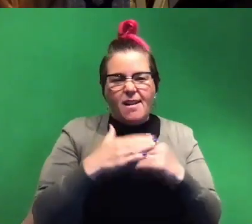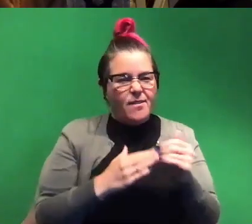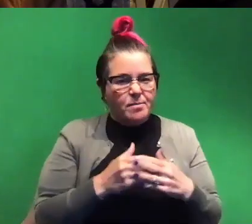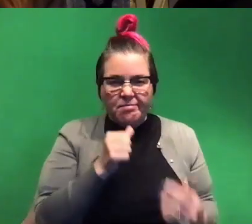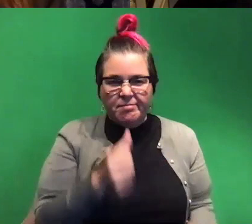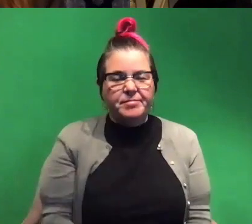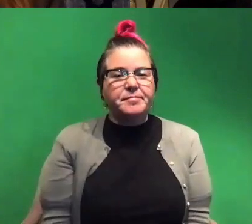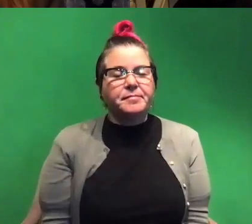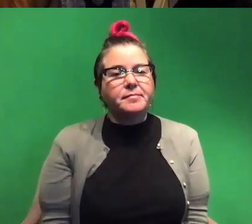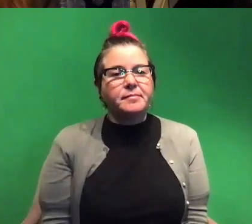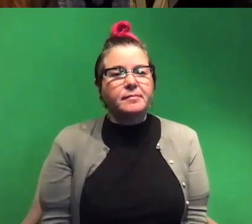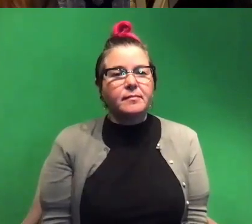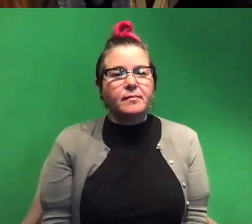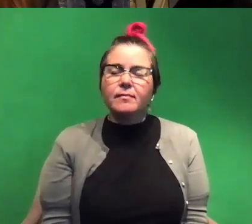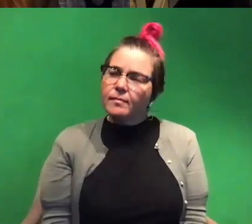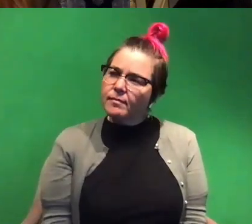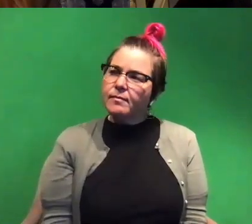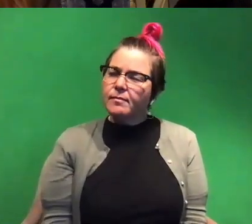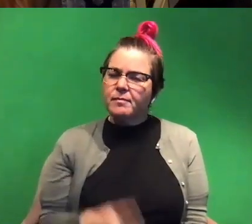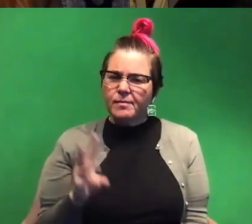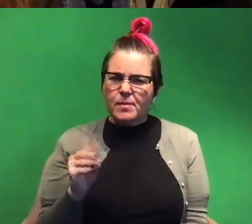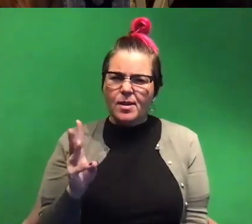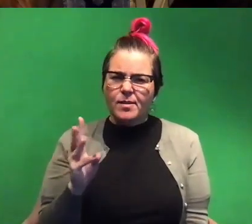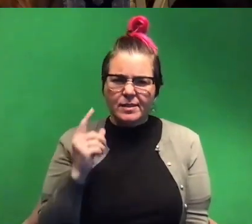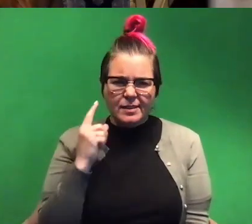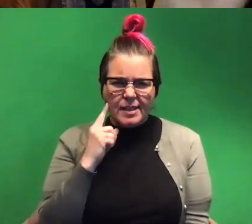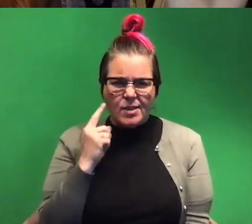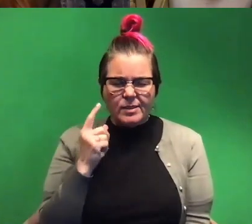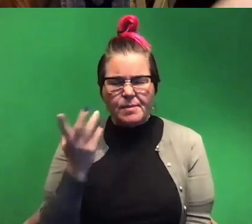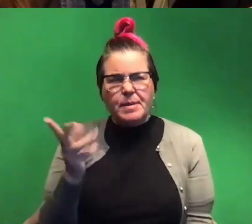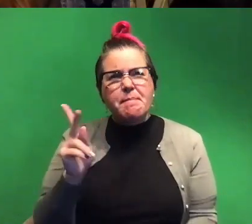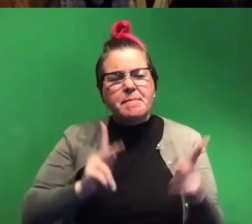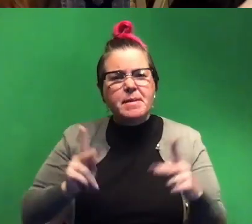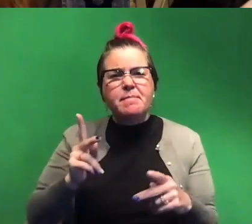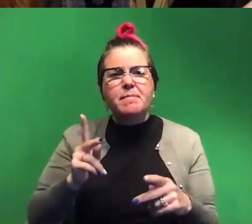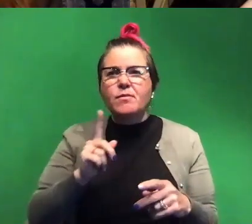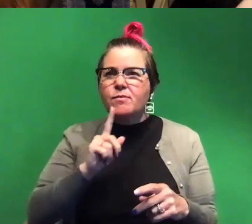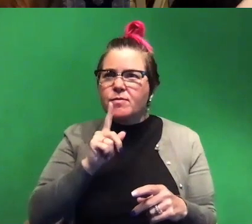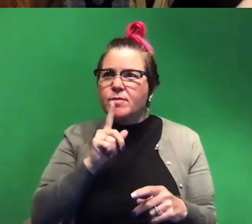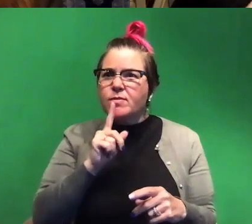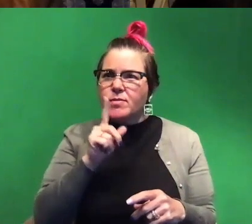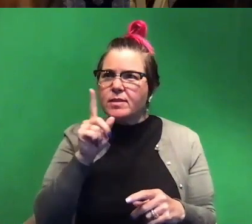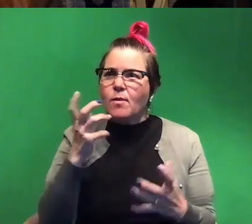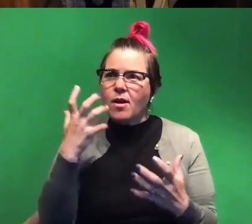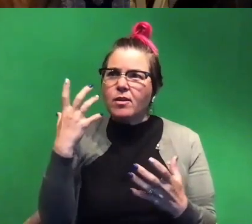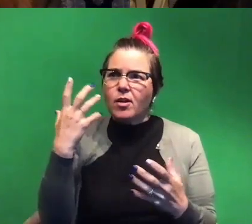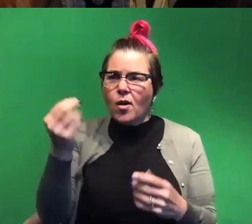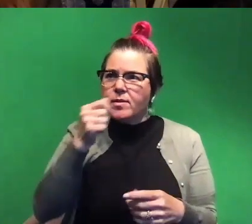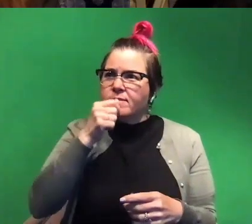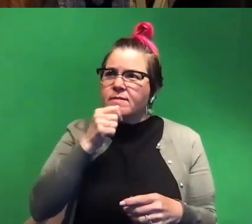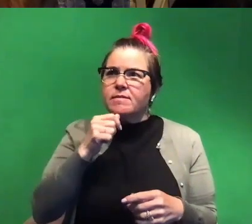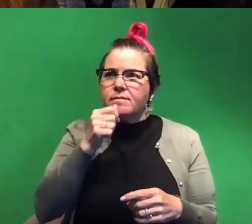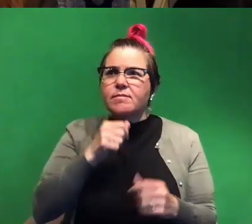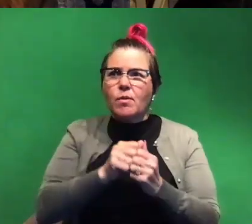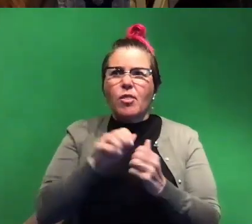positions. Wow, that sounds, people really, really, really want to have to go to space to put up with that, but that's